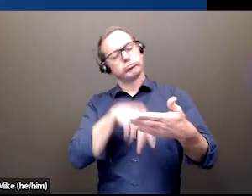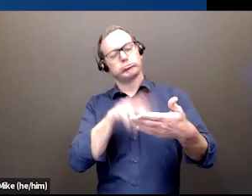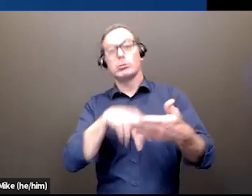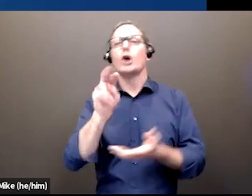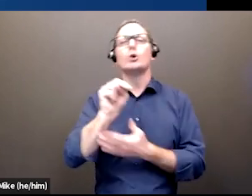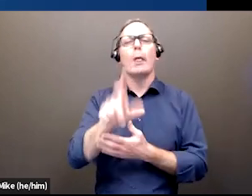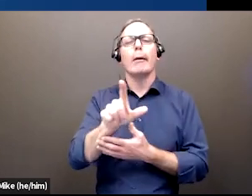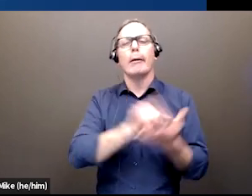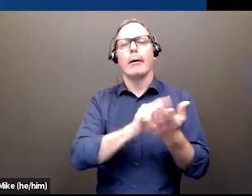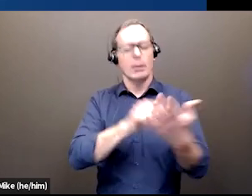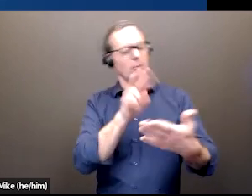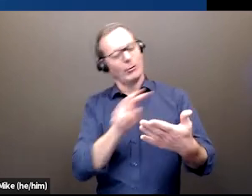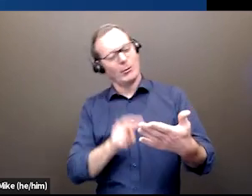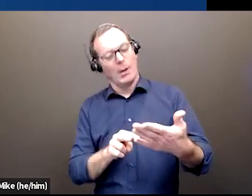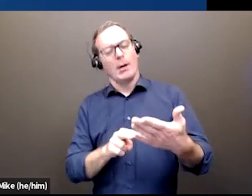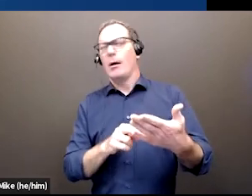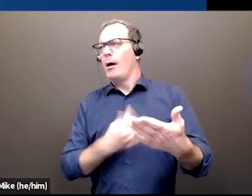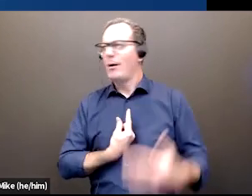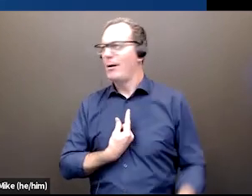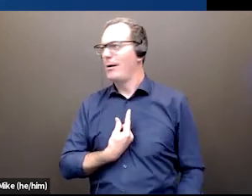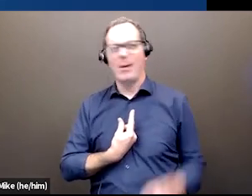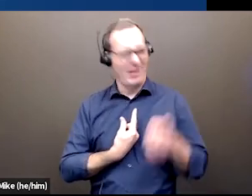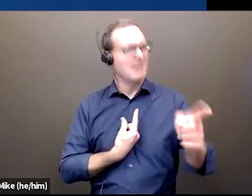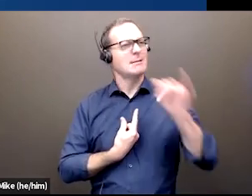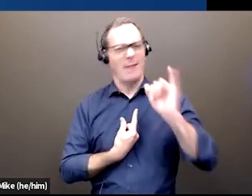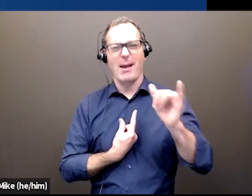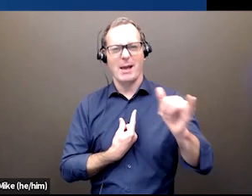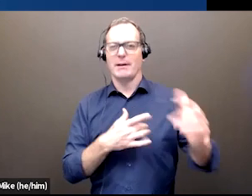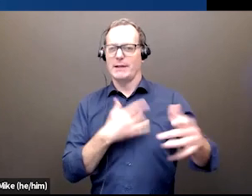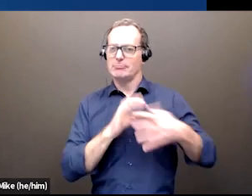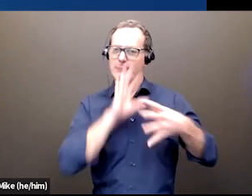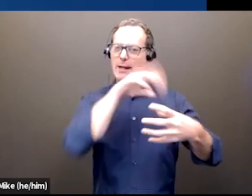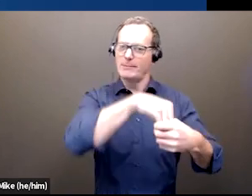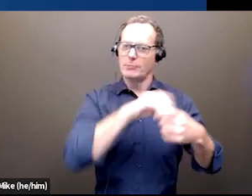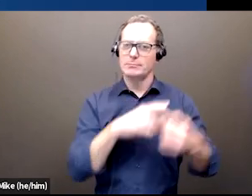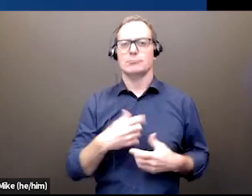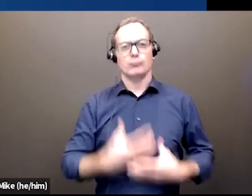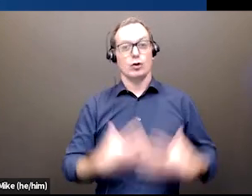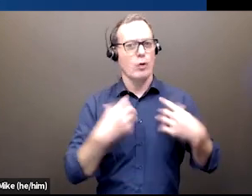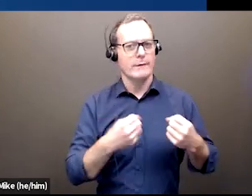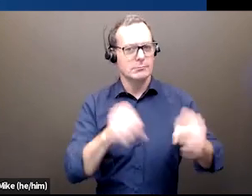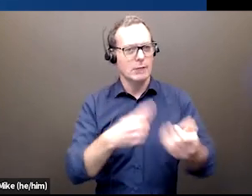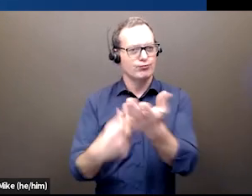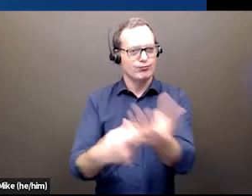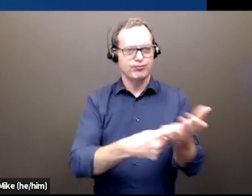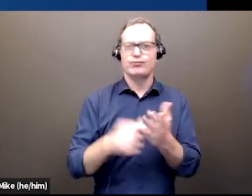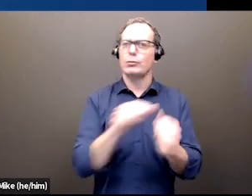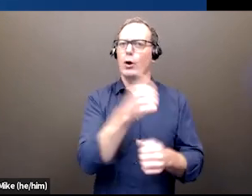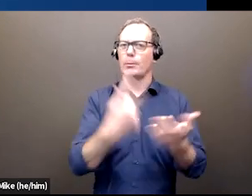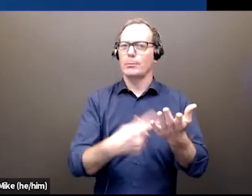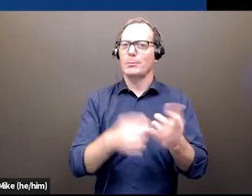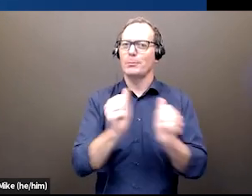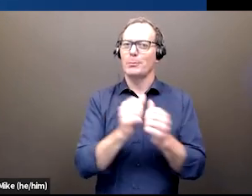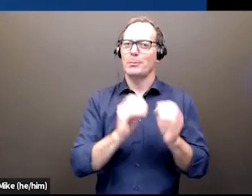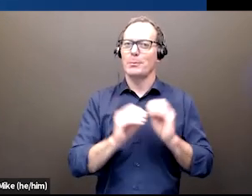We knew we were not alone. It gave us confidence to talk about it with others. The project is why I got involved